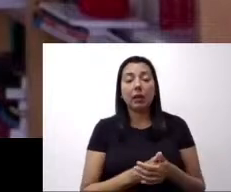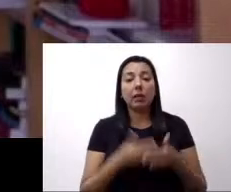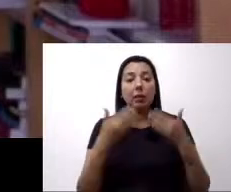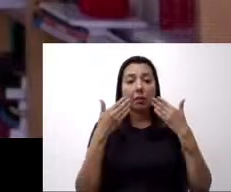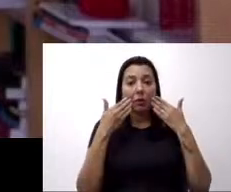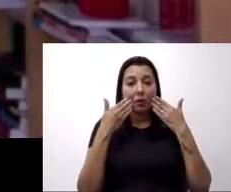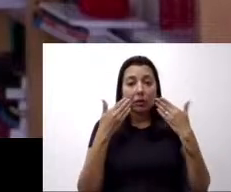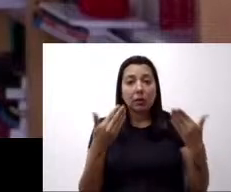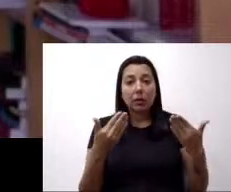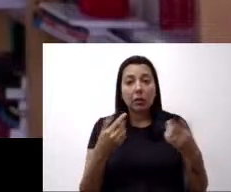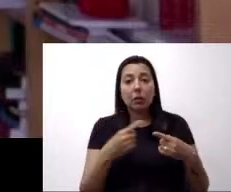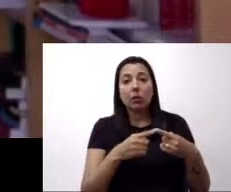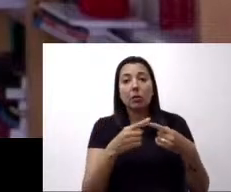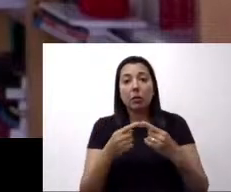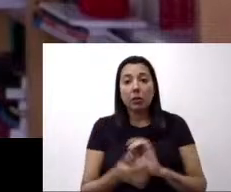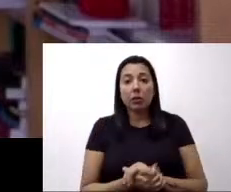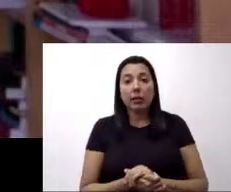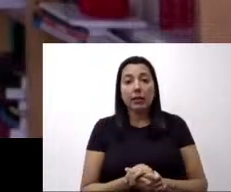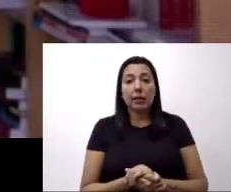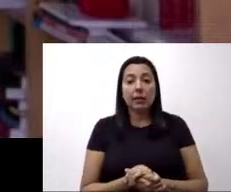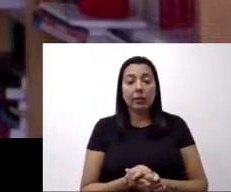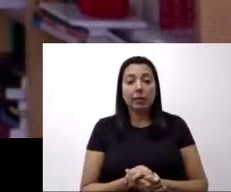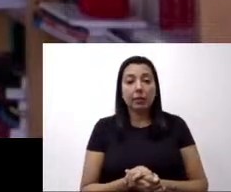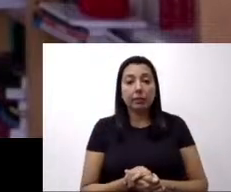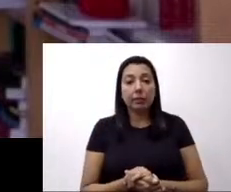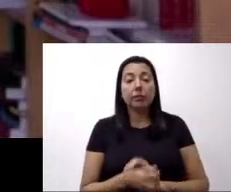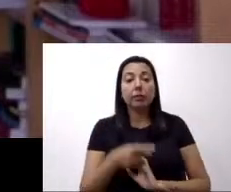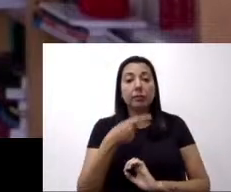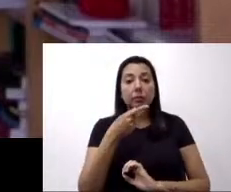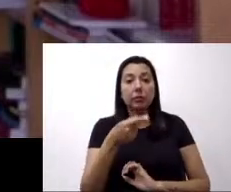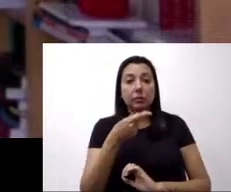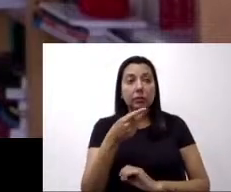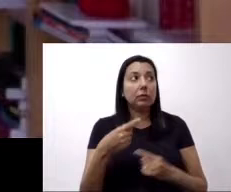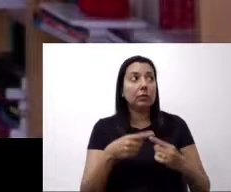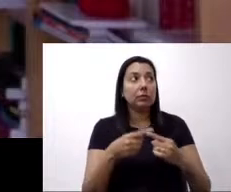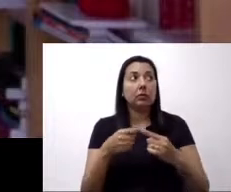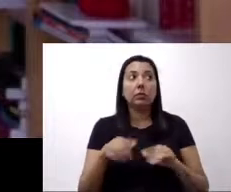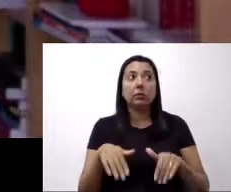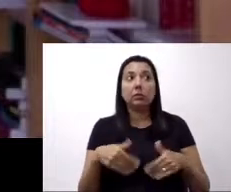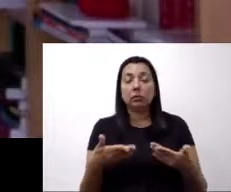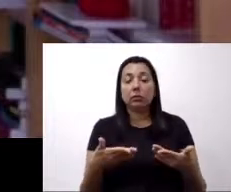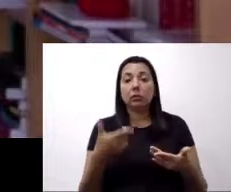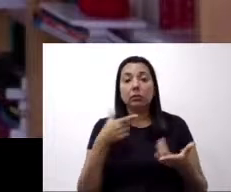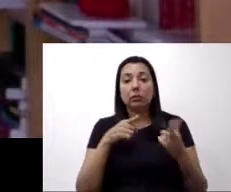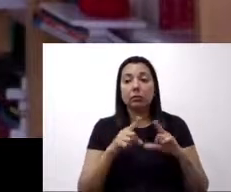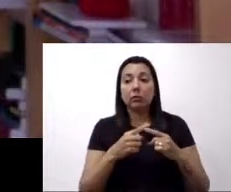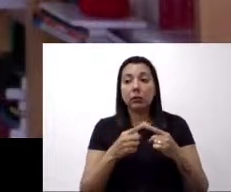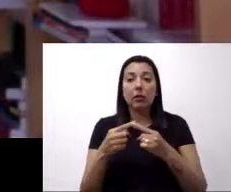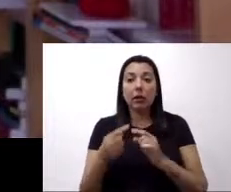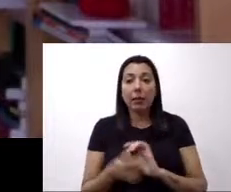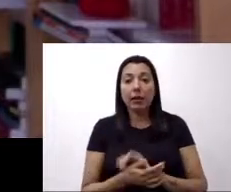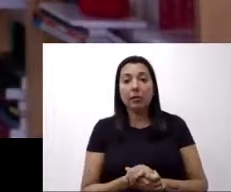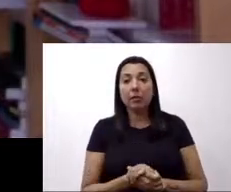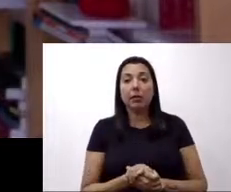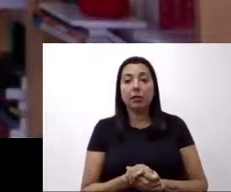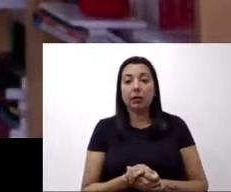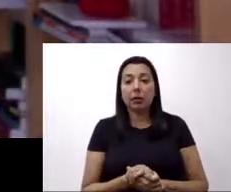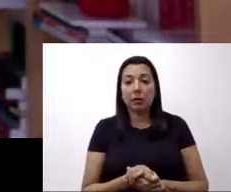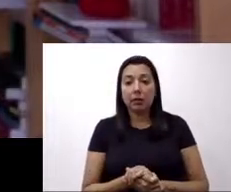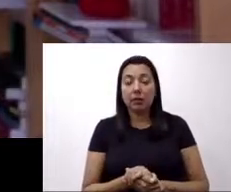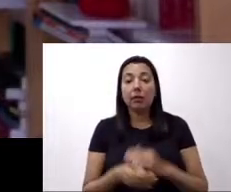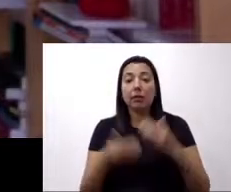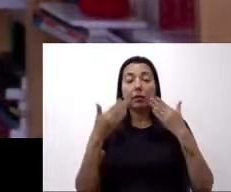de 40 minutos e depois a palavra será dada a Gwenaëlle Perrier e ela vai